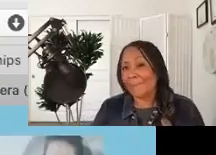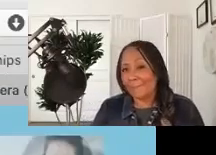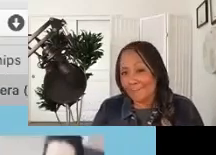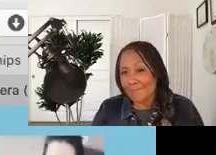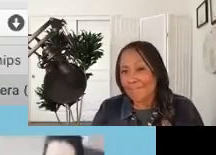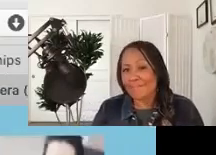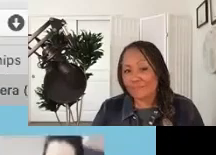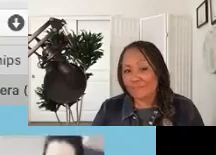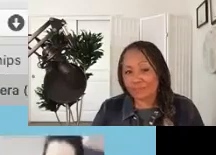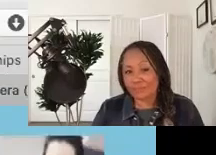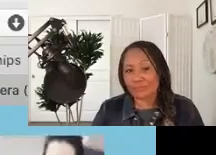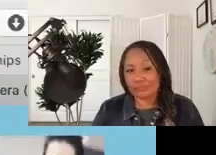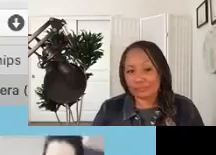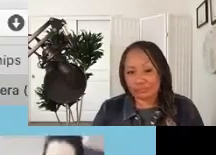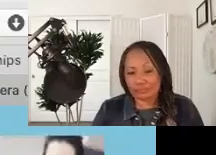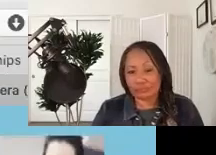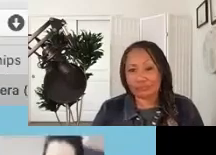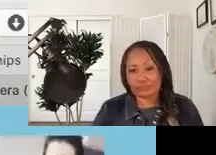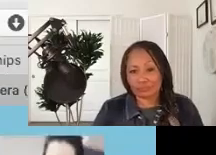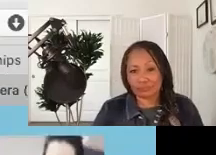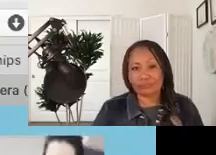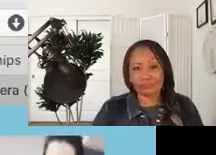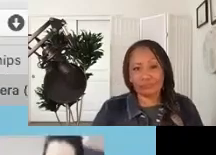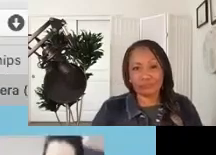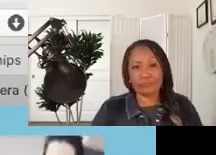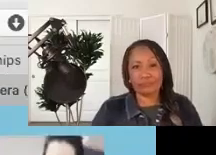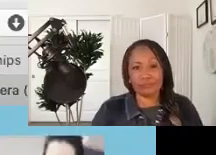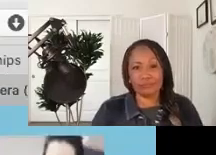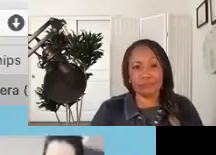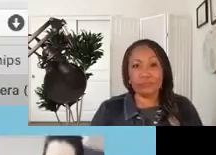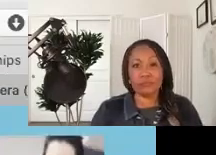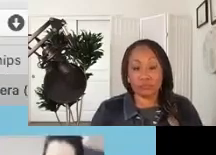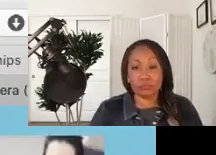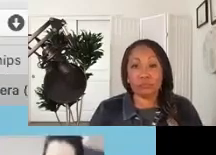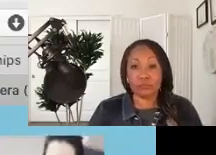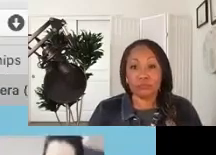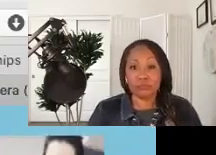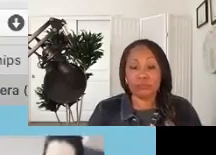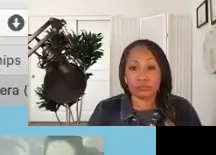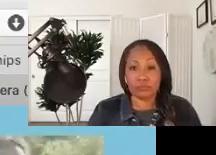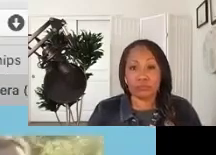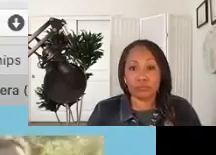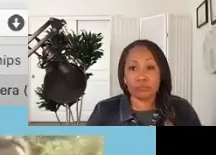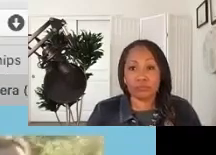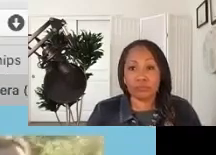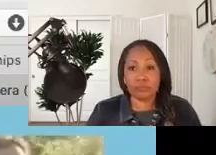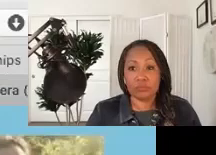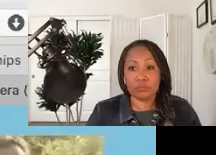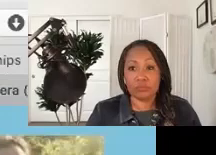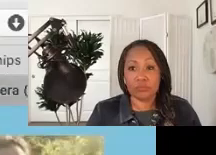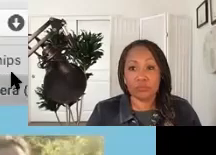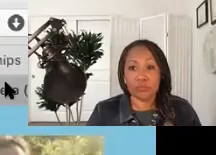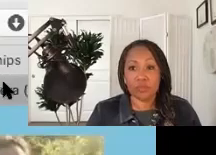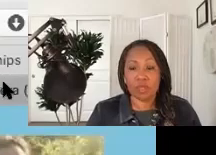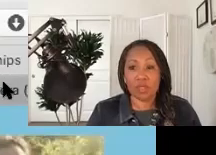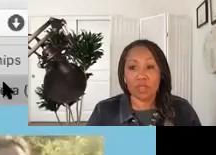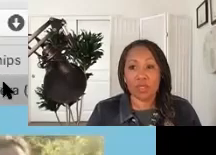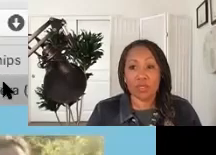a question came up, if you could click on your PowerPoint slides and have that window expand